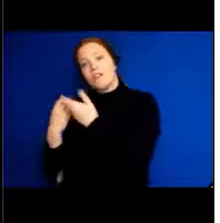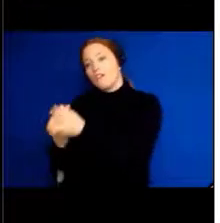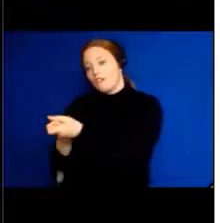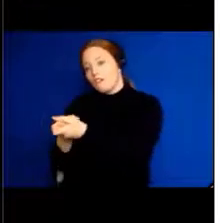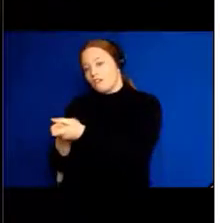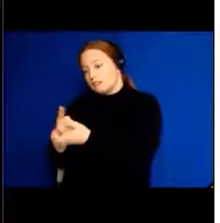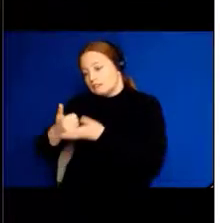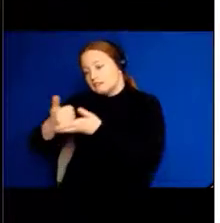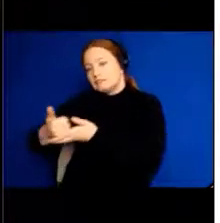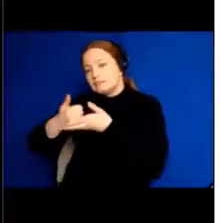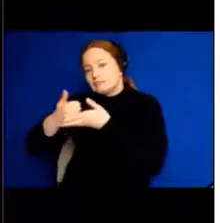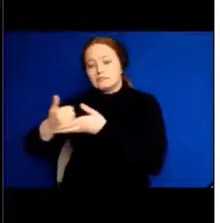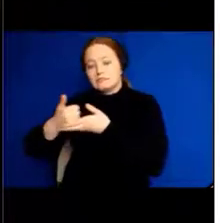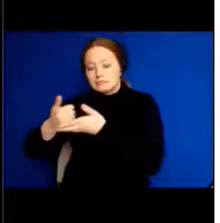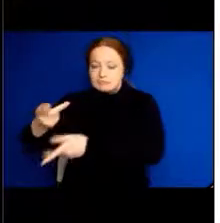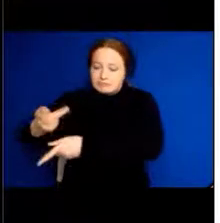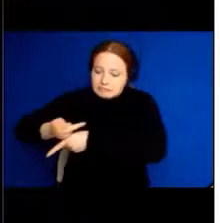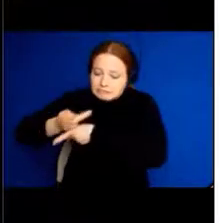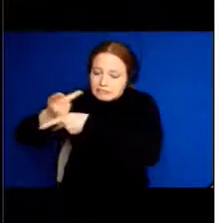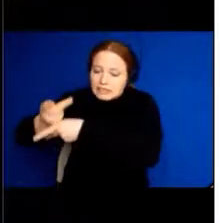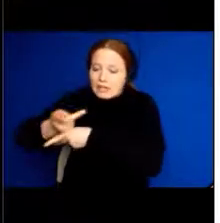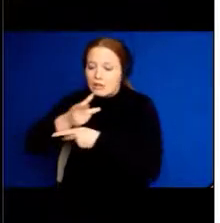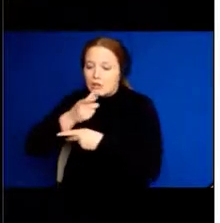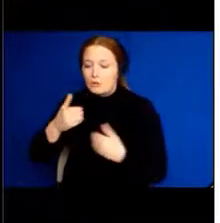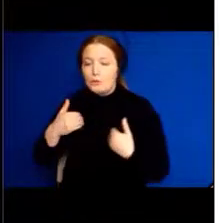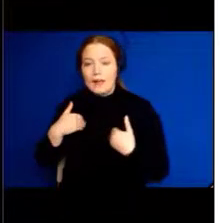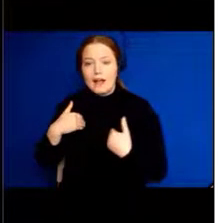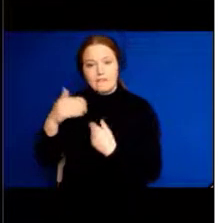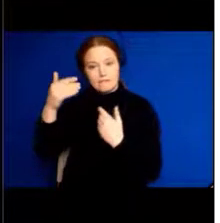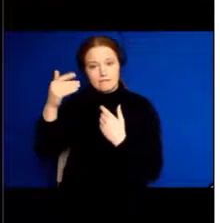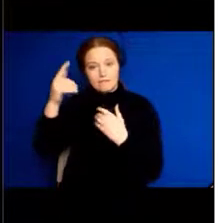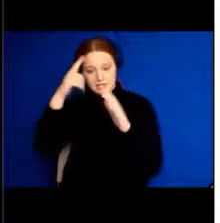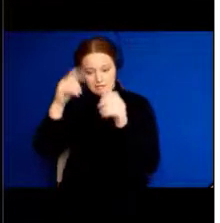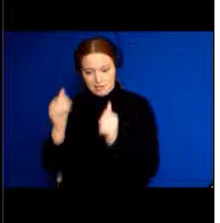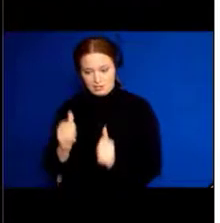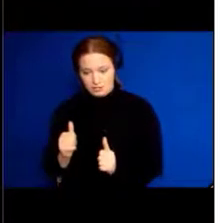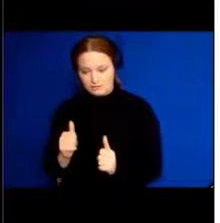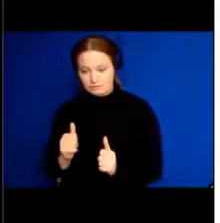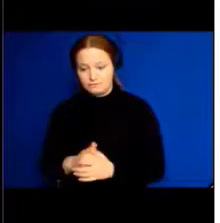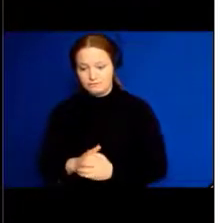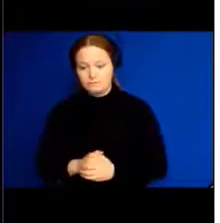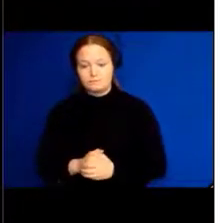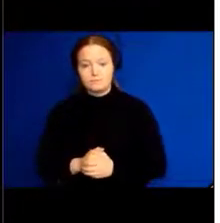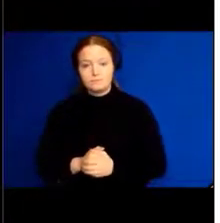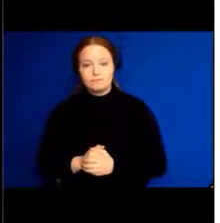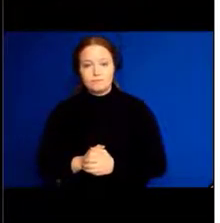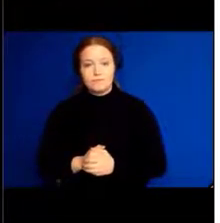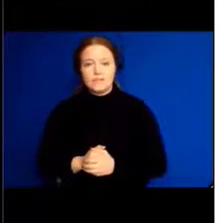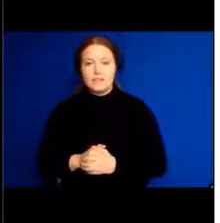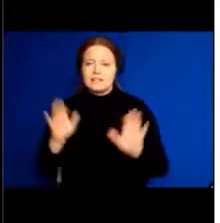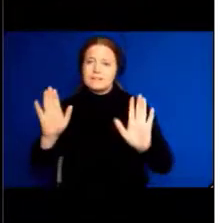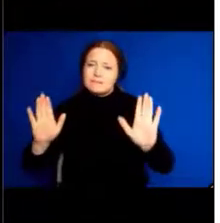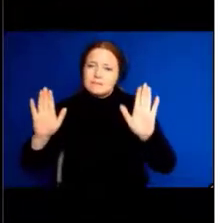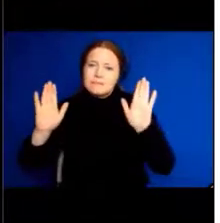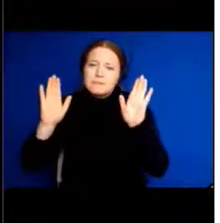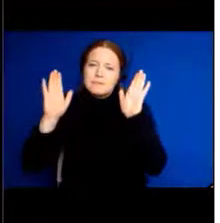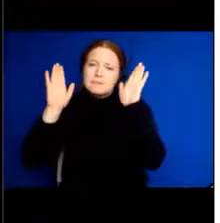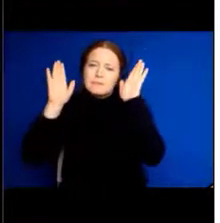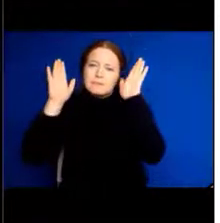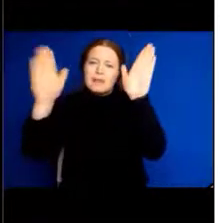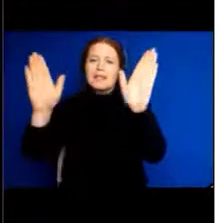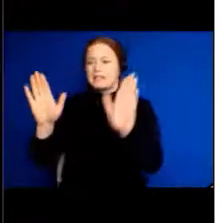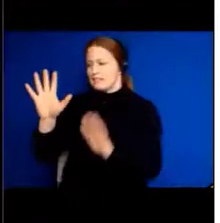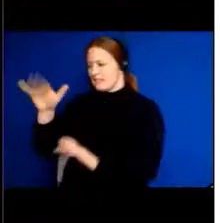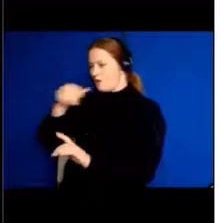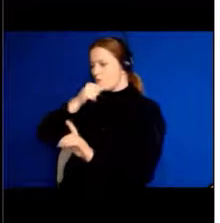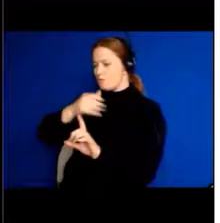one with dementia. And isn't that amazing that she was able to put these thoughts, these